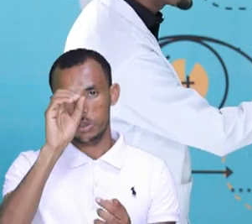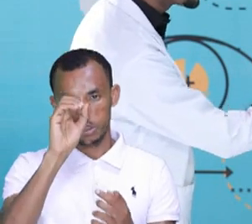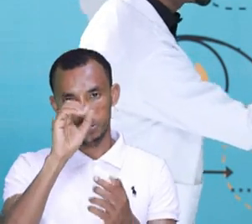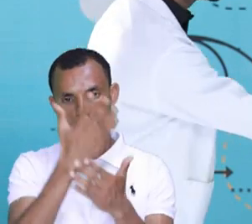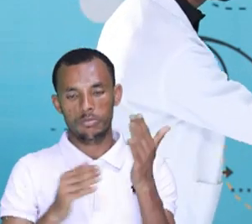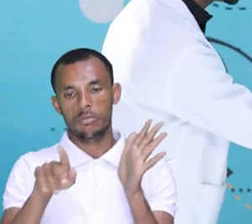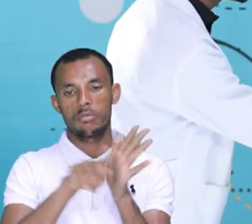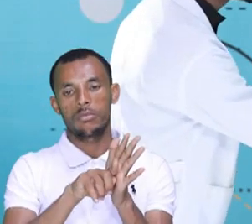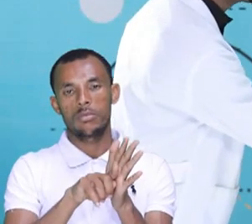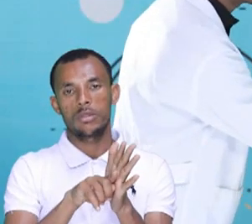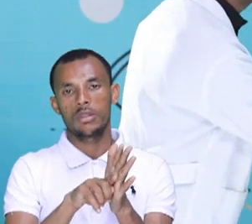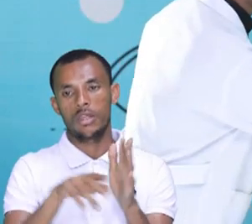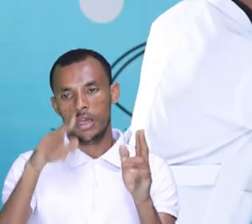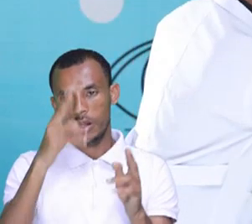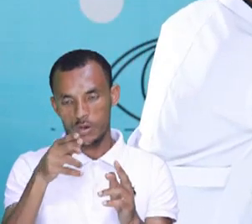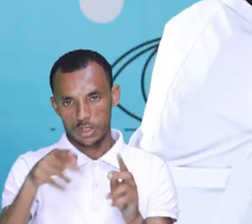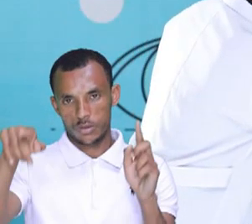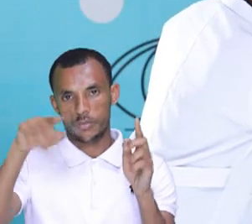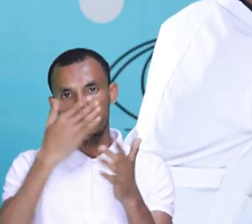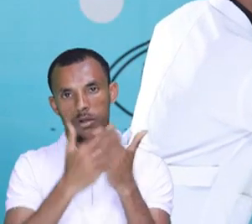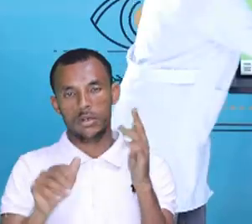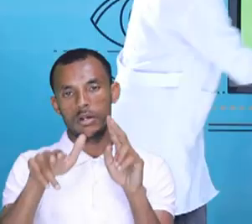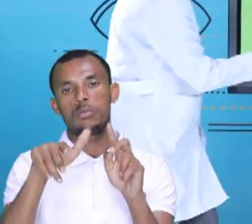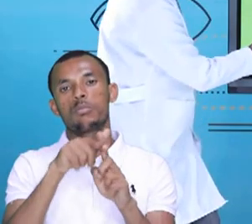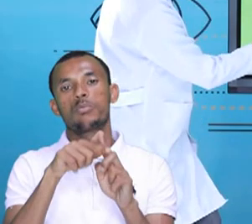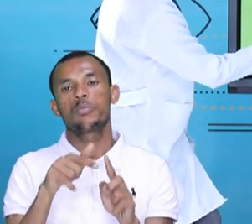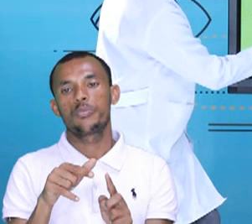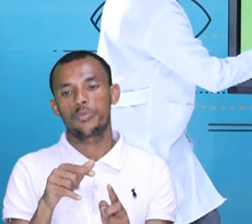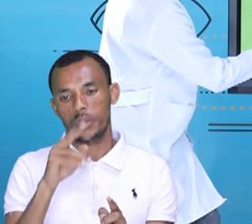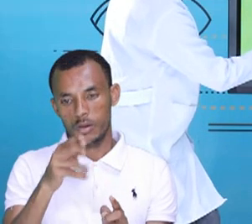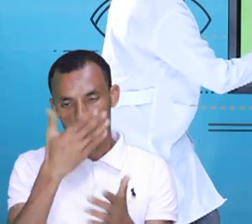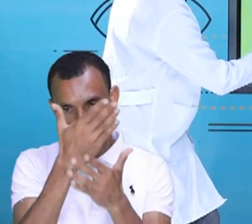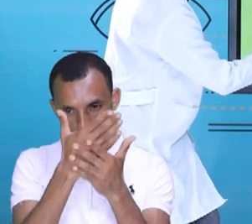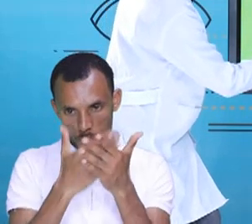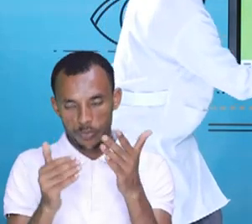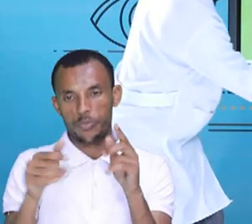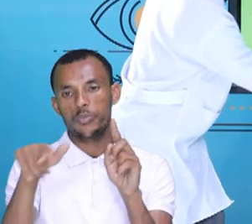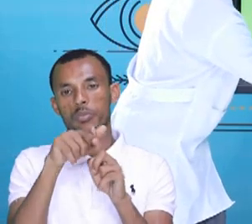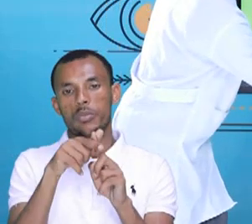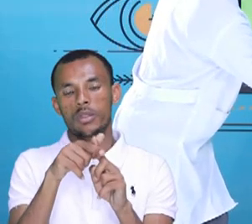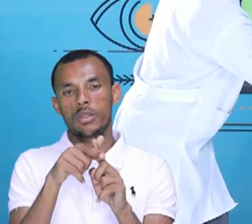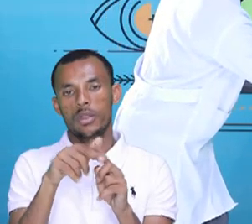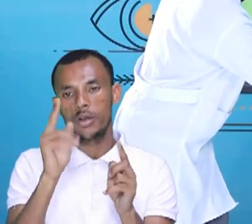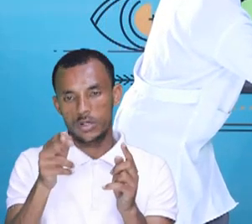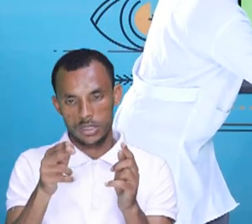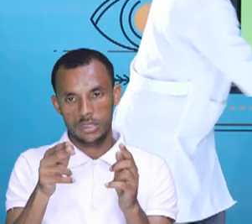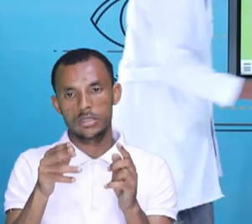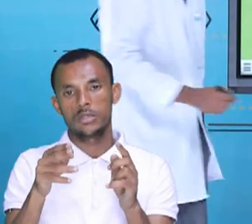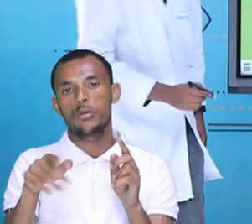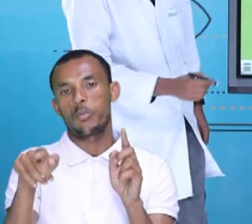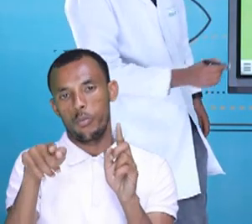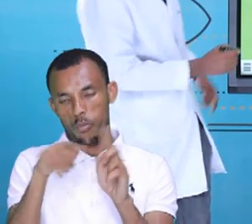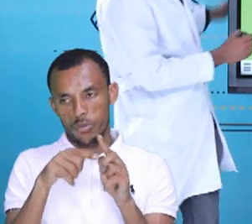negative. Hydrogen is partially positive. Hydrogen is partially positive. This hydrogen is partially positive, and